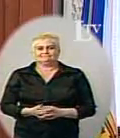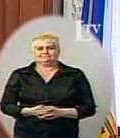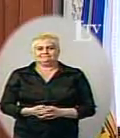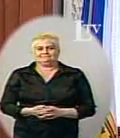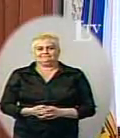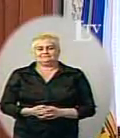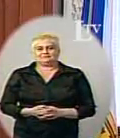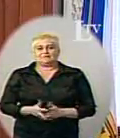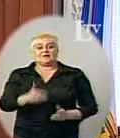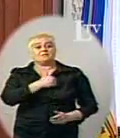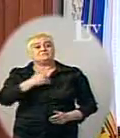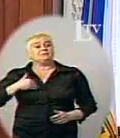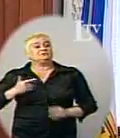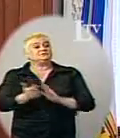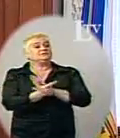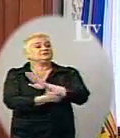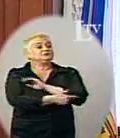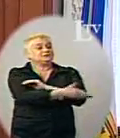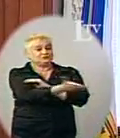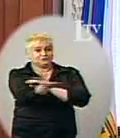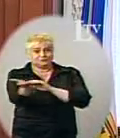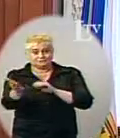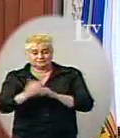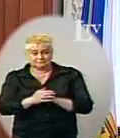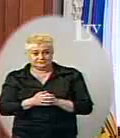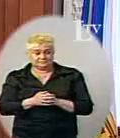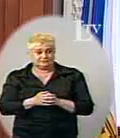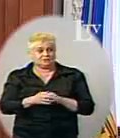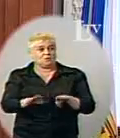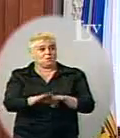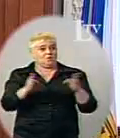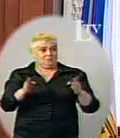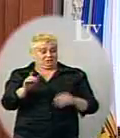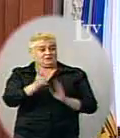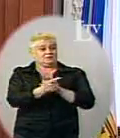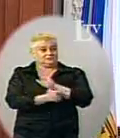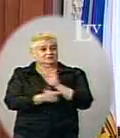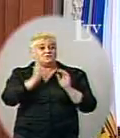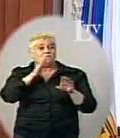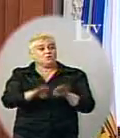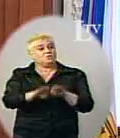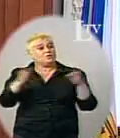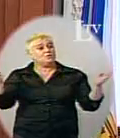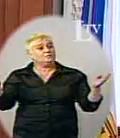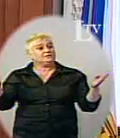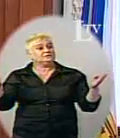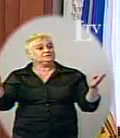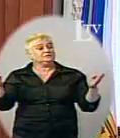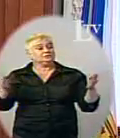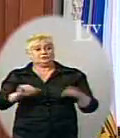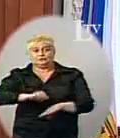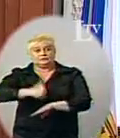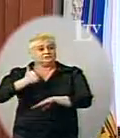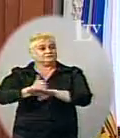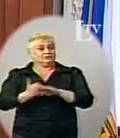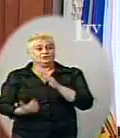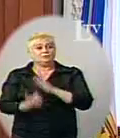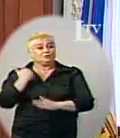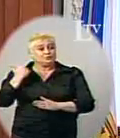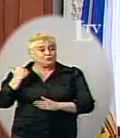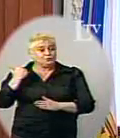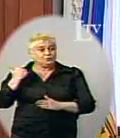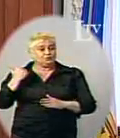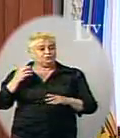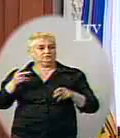Members of the legislature, in this session, legislation will be introduced to enact a new regulatory